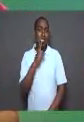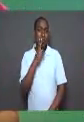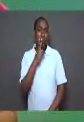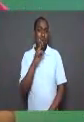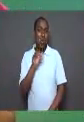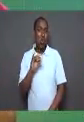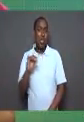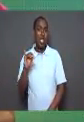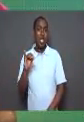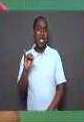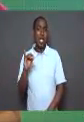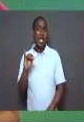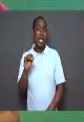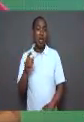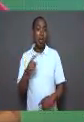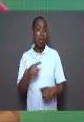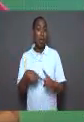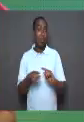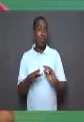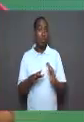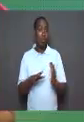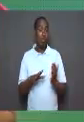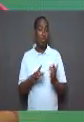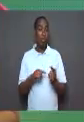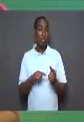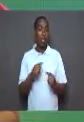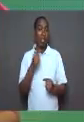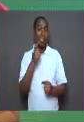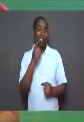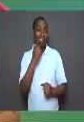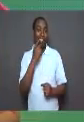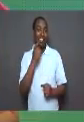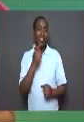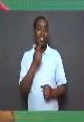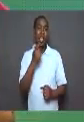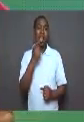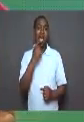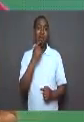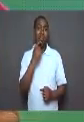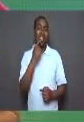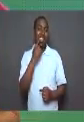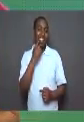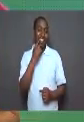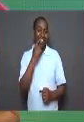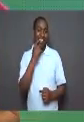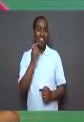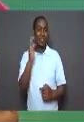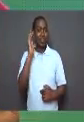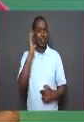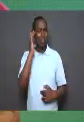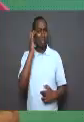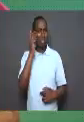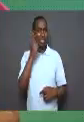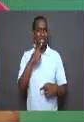Smoking causes severe damage to the mouth, teeth, and gums,